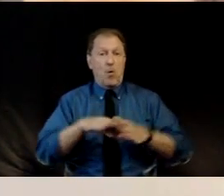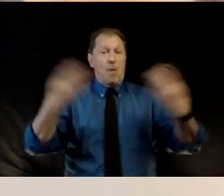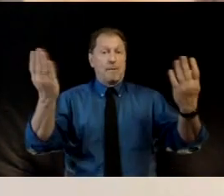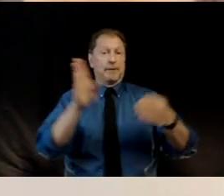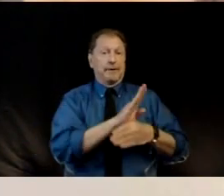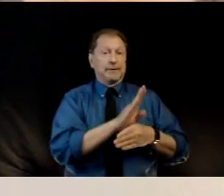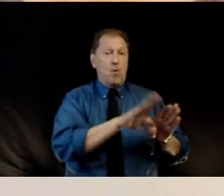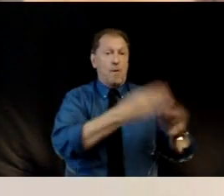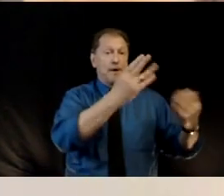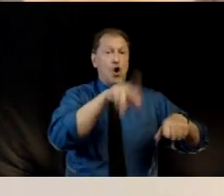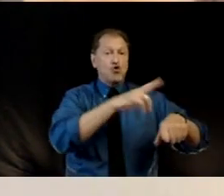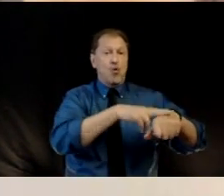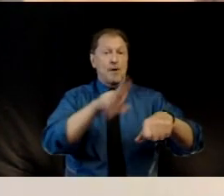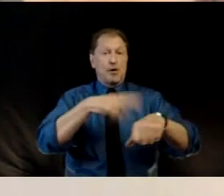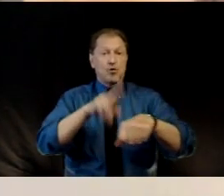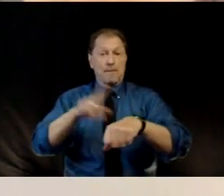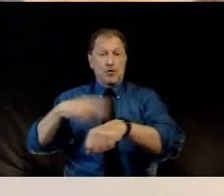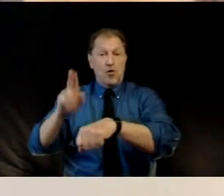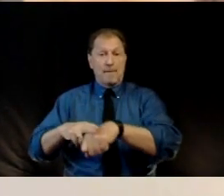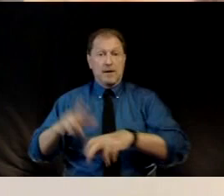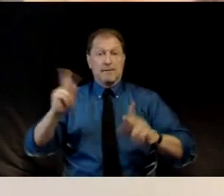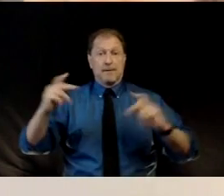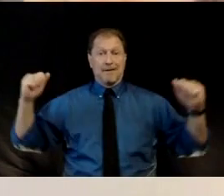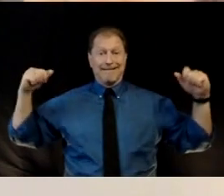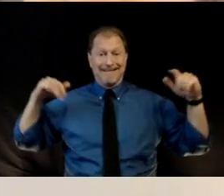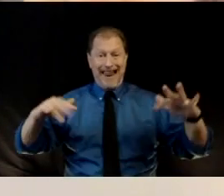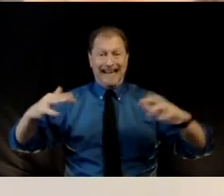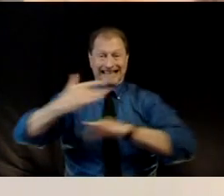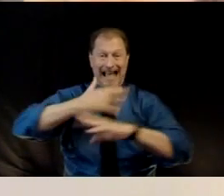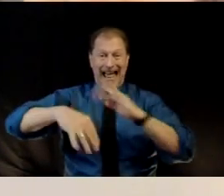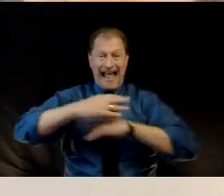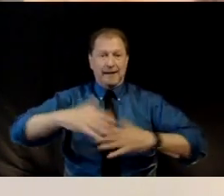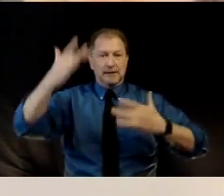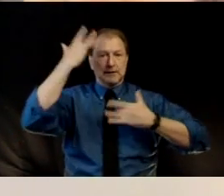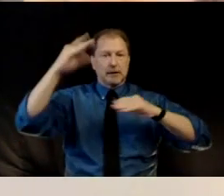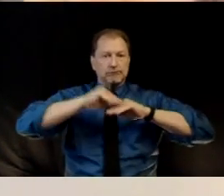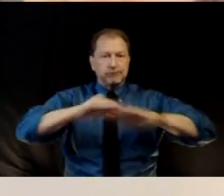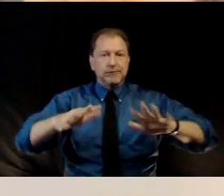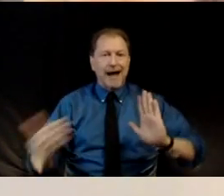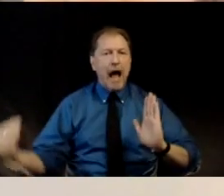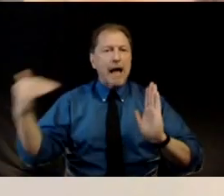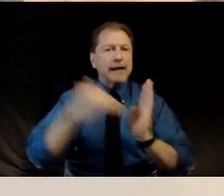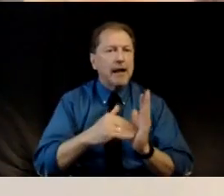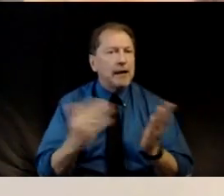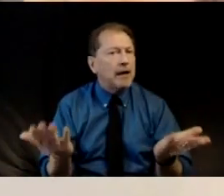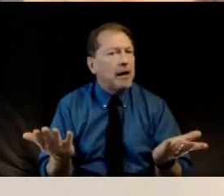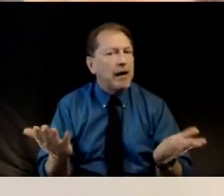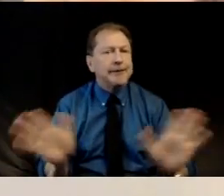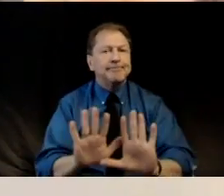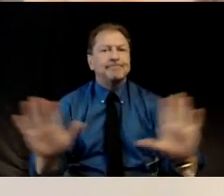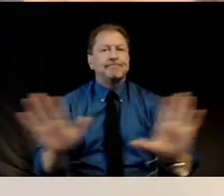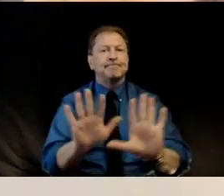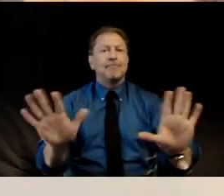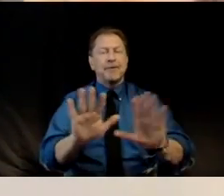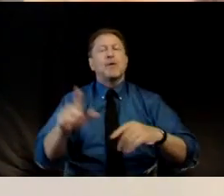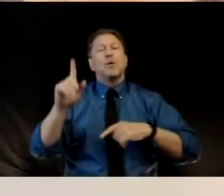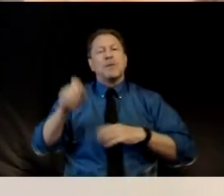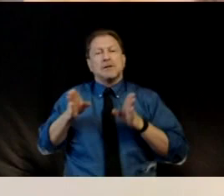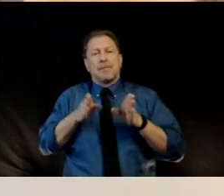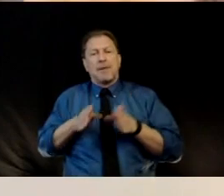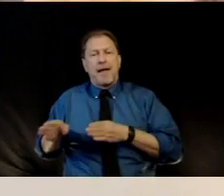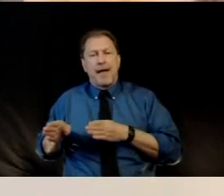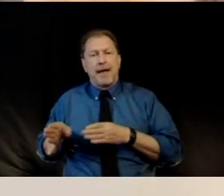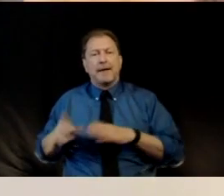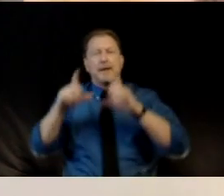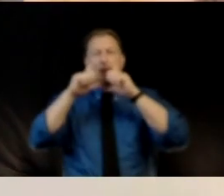threaten our lives and our livelihoods. We need masks, we need hand hygiene, and we need distance to make this